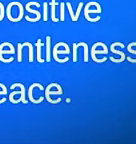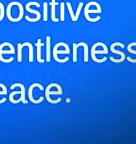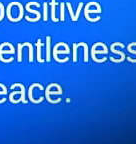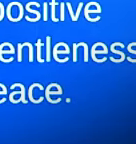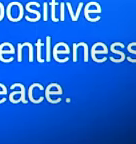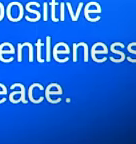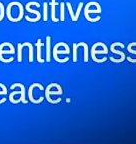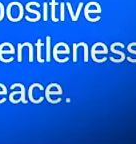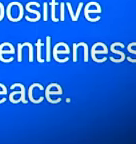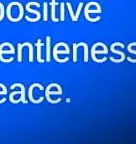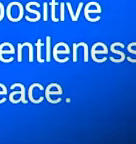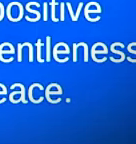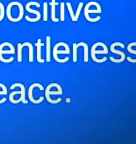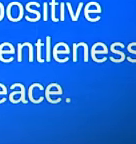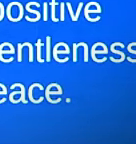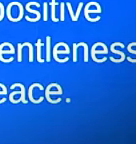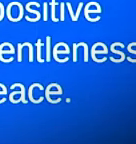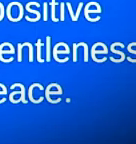a